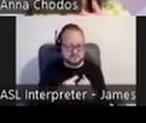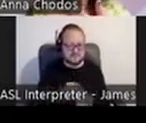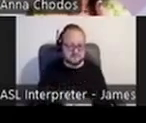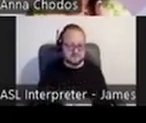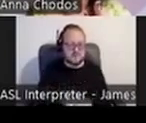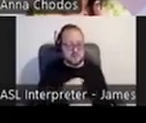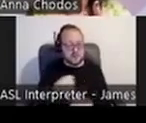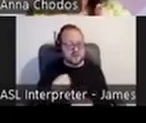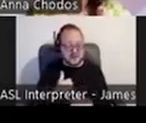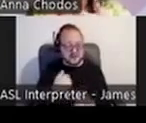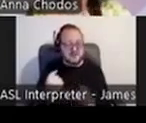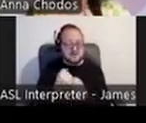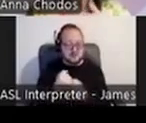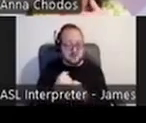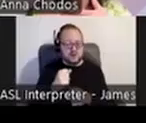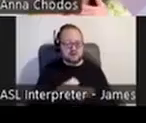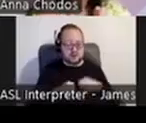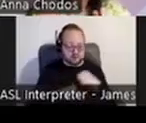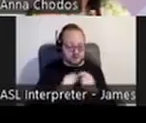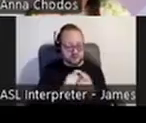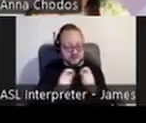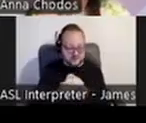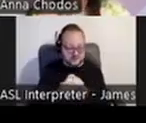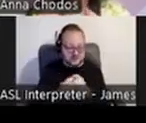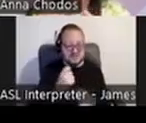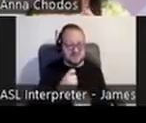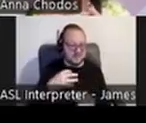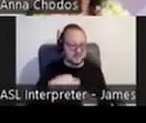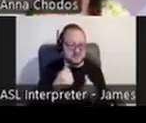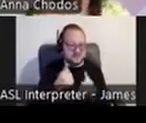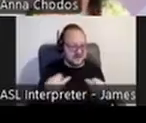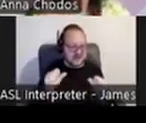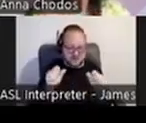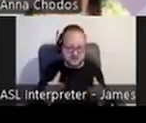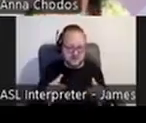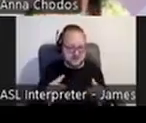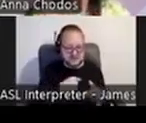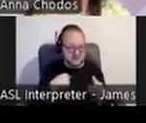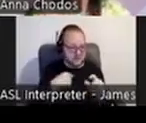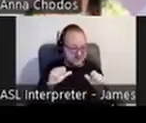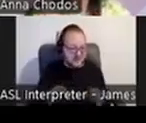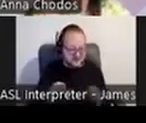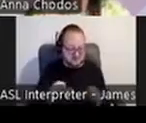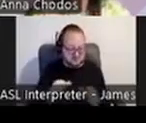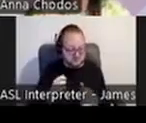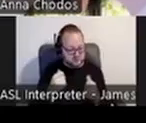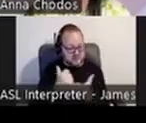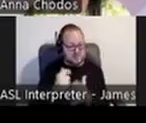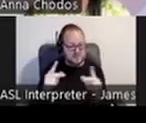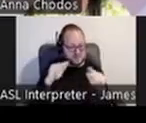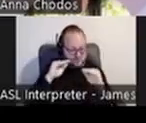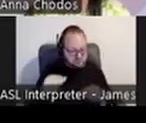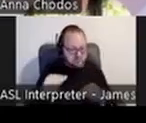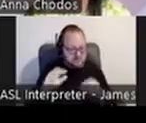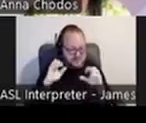and make use of any opportunity we can to get people education and information. And again, whenever